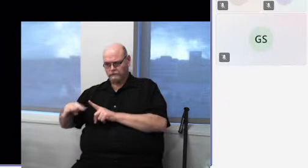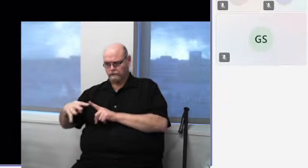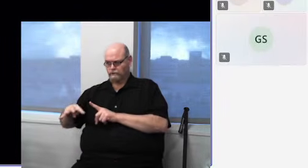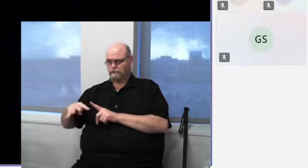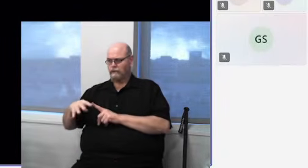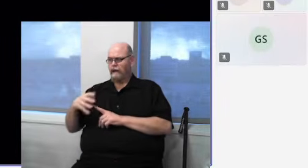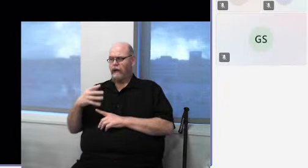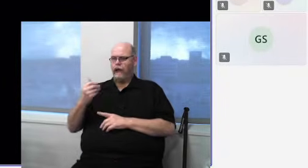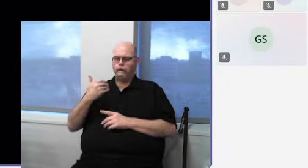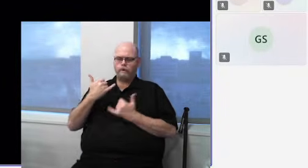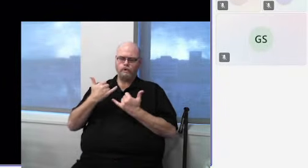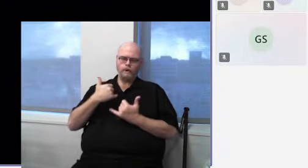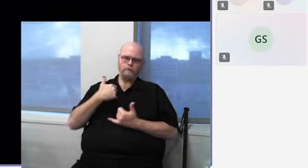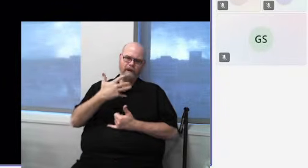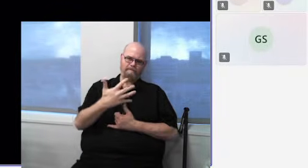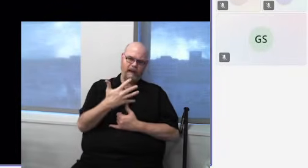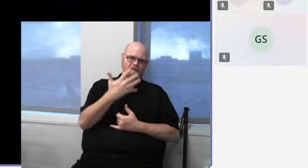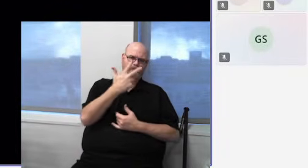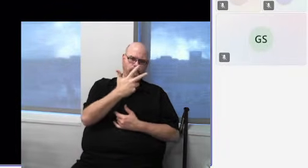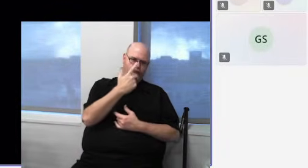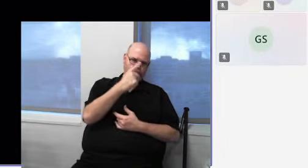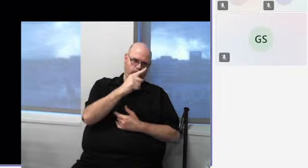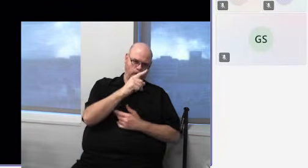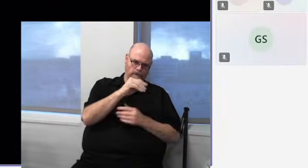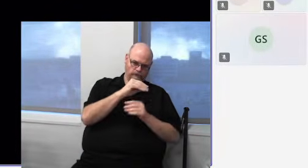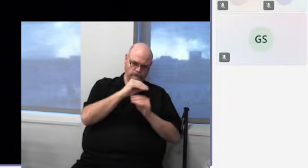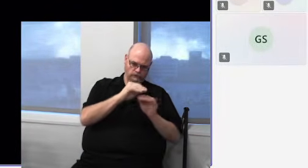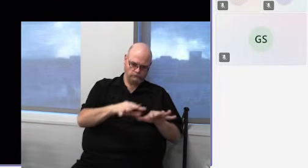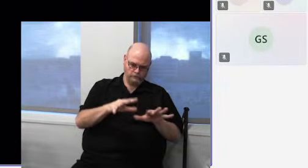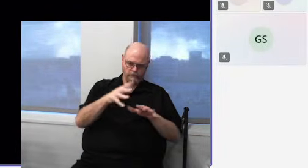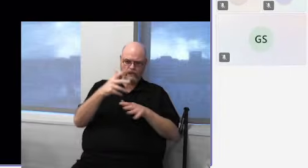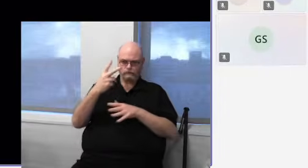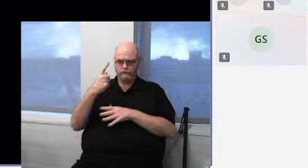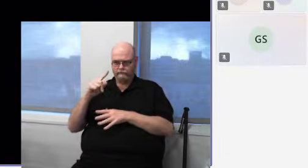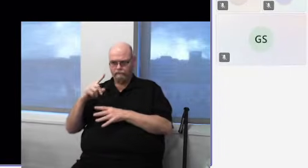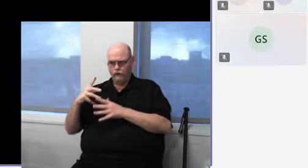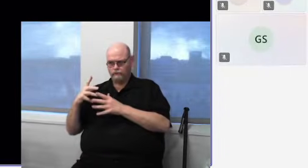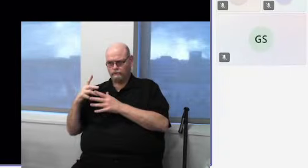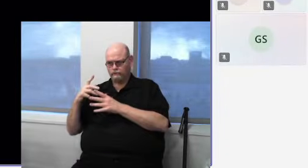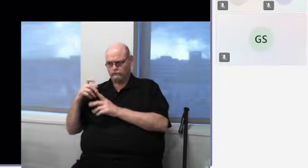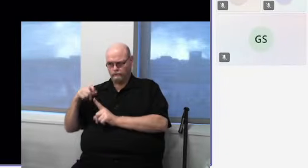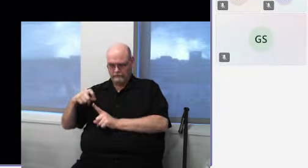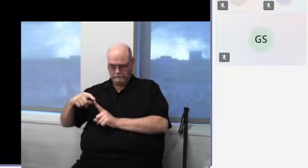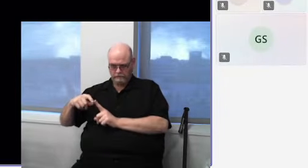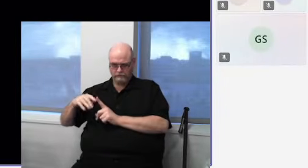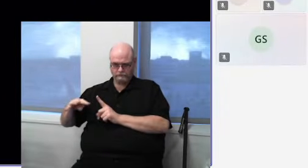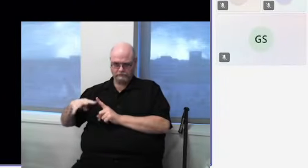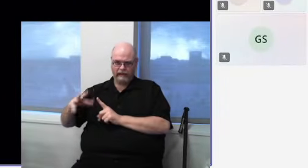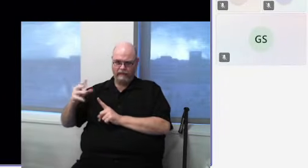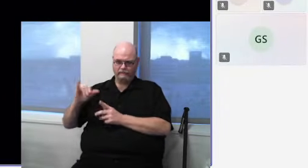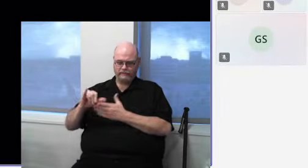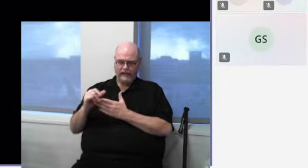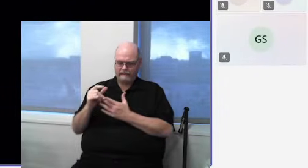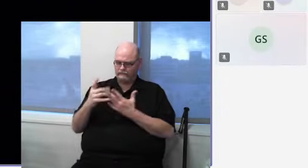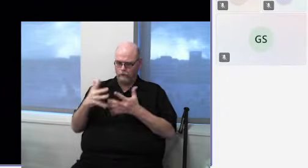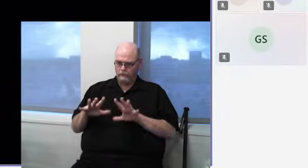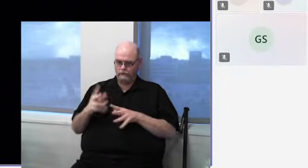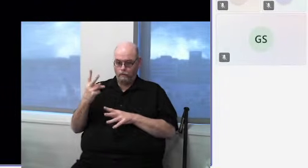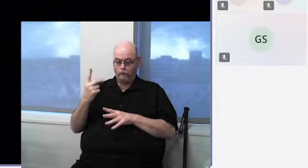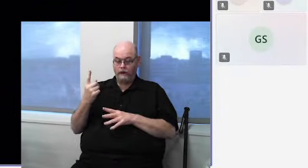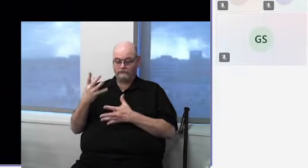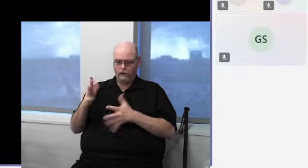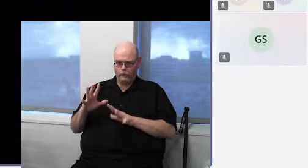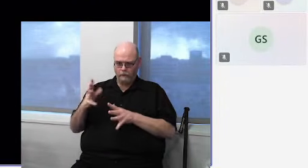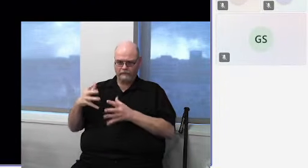transmission. We currently have 5, 3 for distribution, 2 for transmission. 1 has already been consolidated.